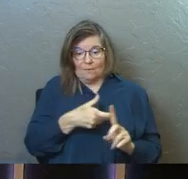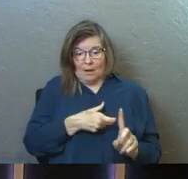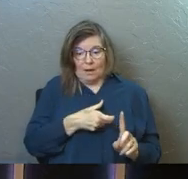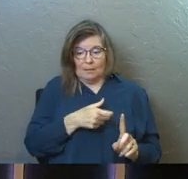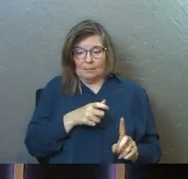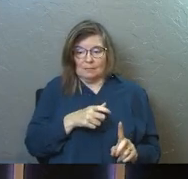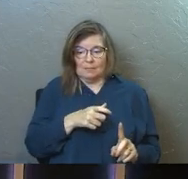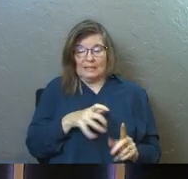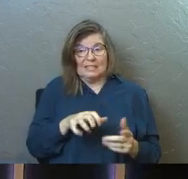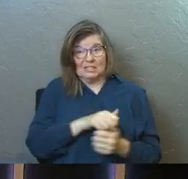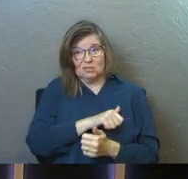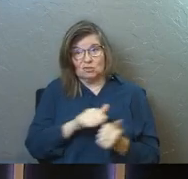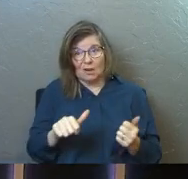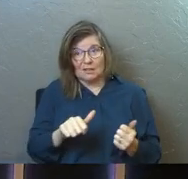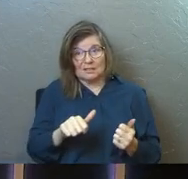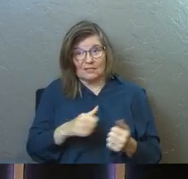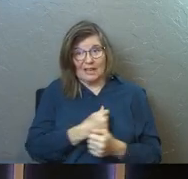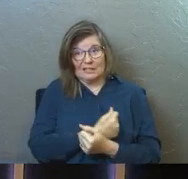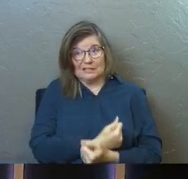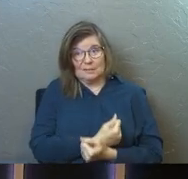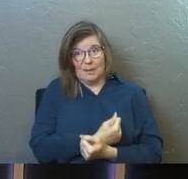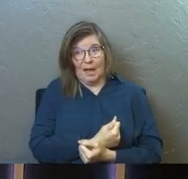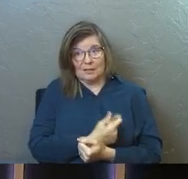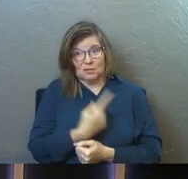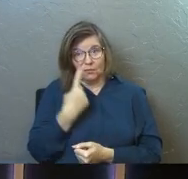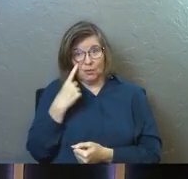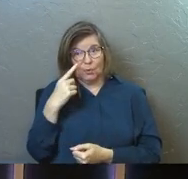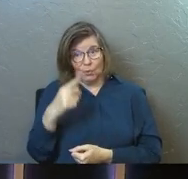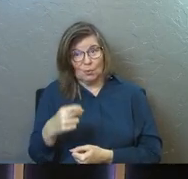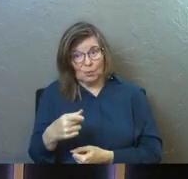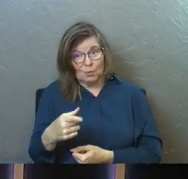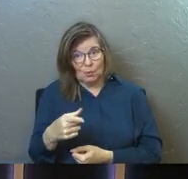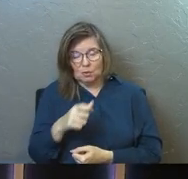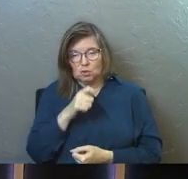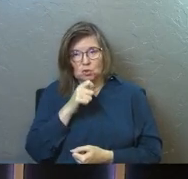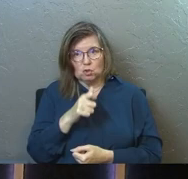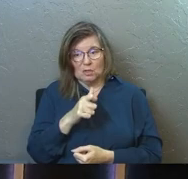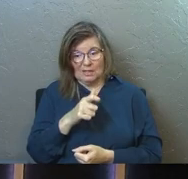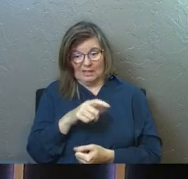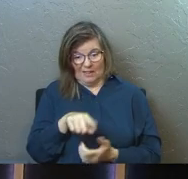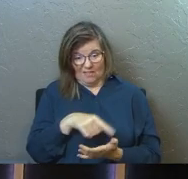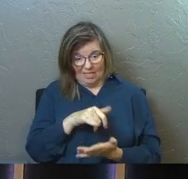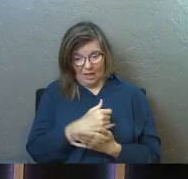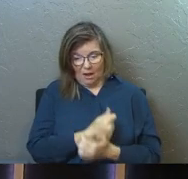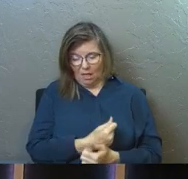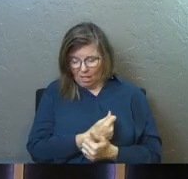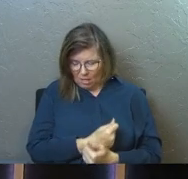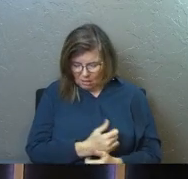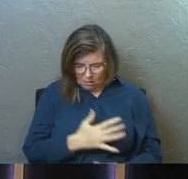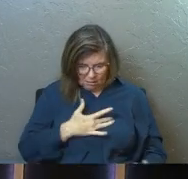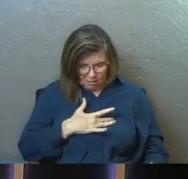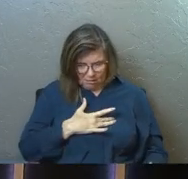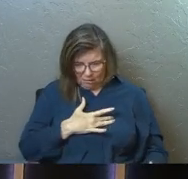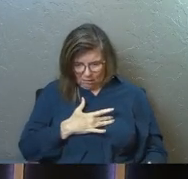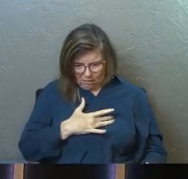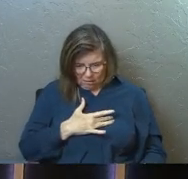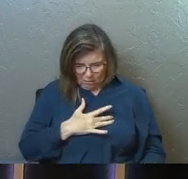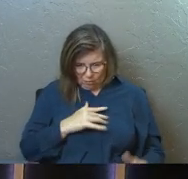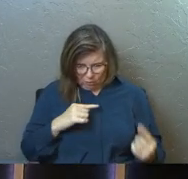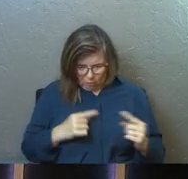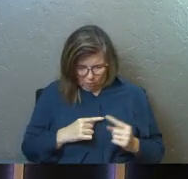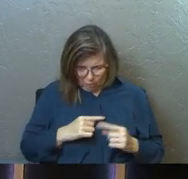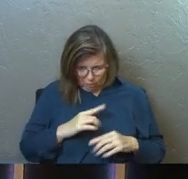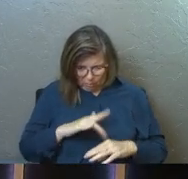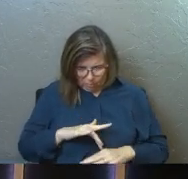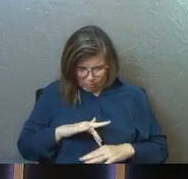comes from, it's destructive and it's bondage to you. You shouldn't listen to that. That kind of stuff is awful. That kind